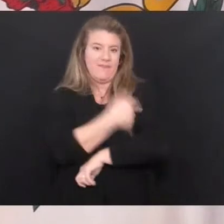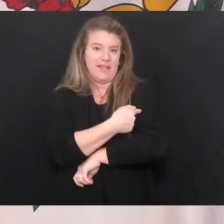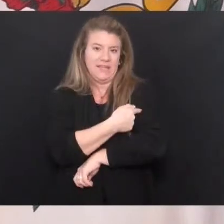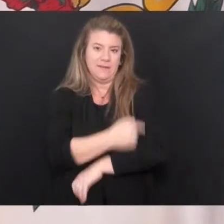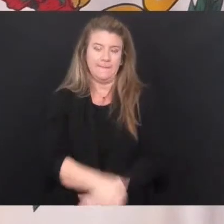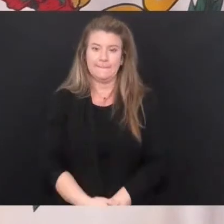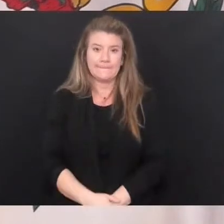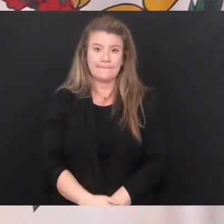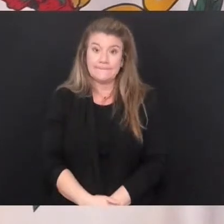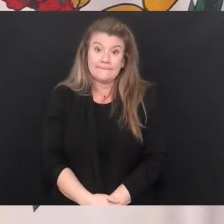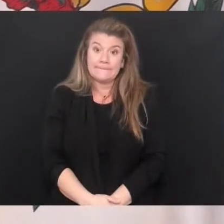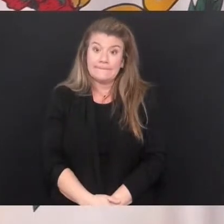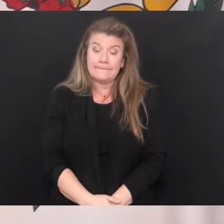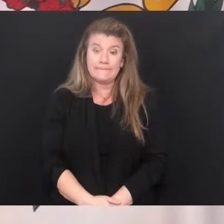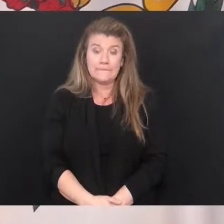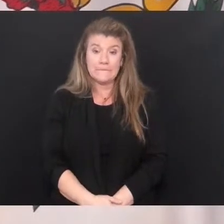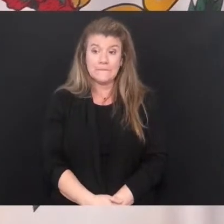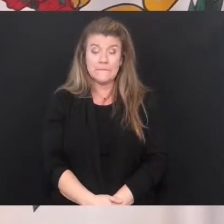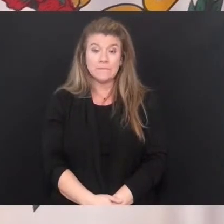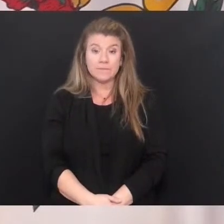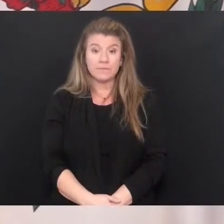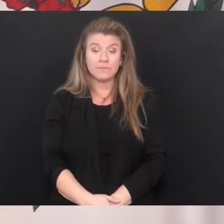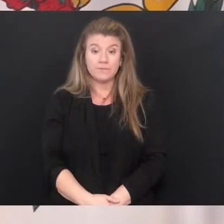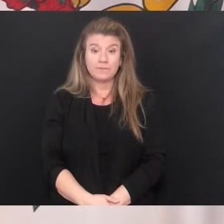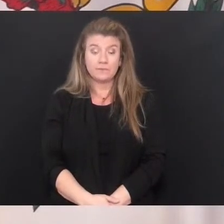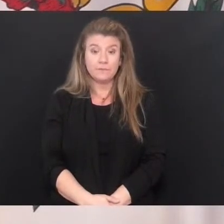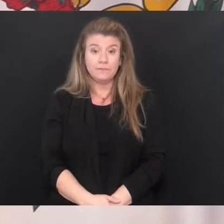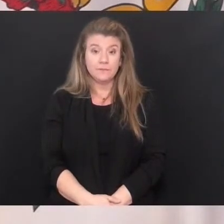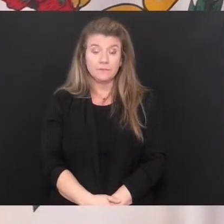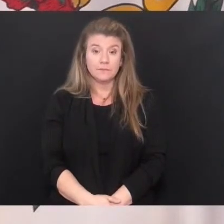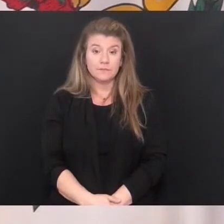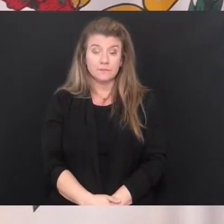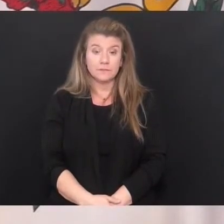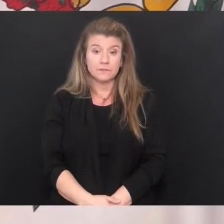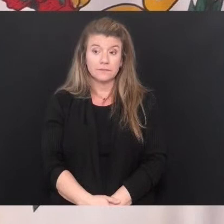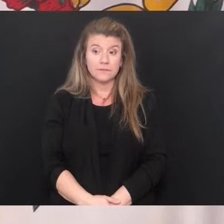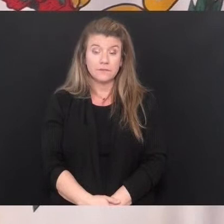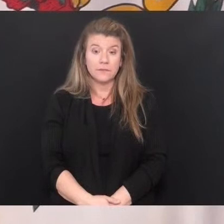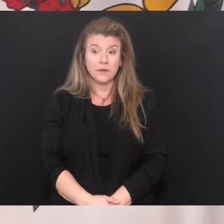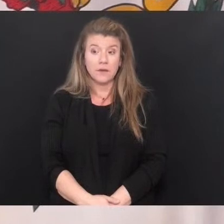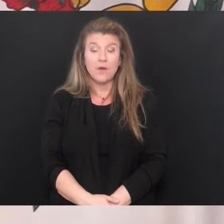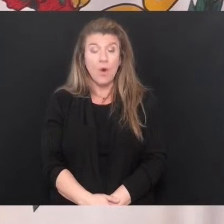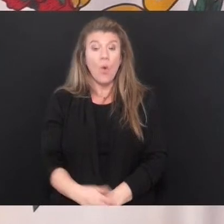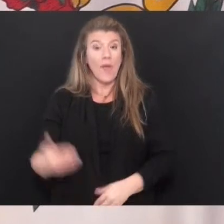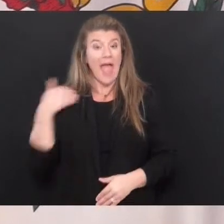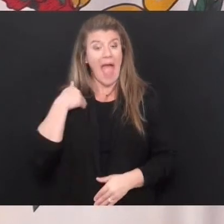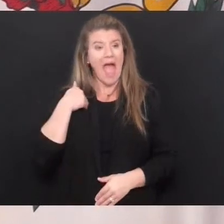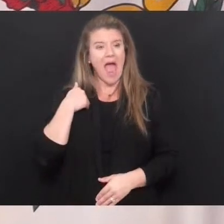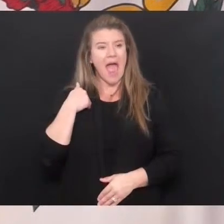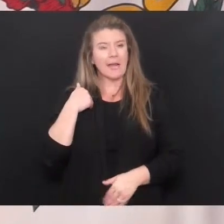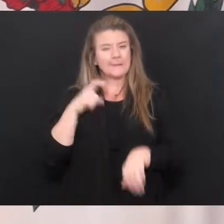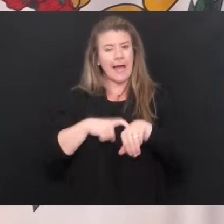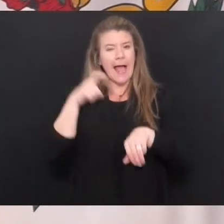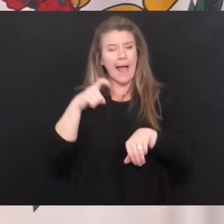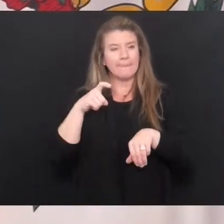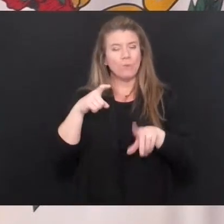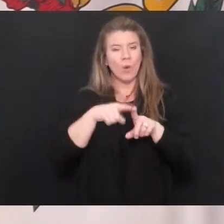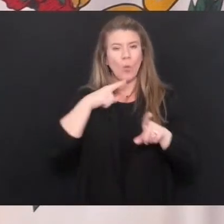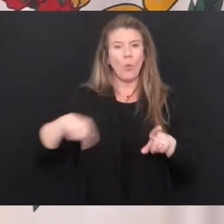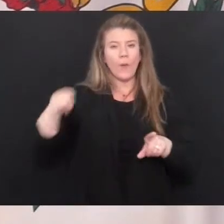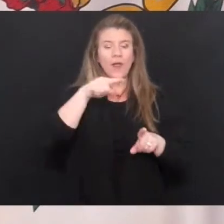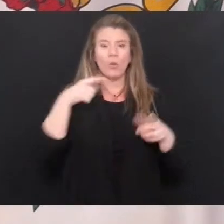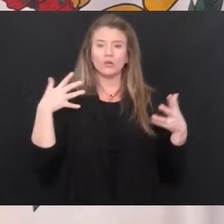vaccine. There was a point in time where we were scared. We were